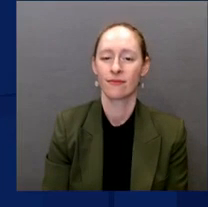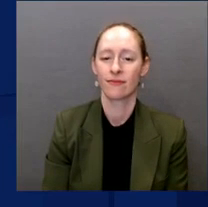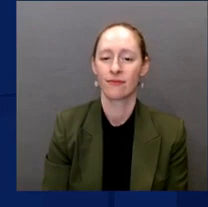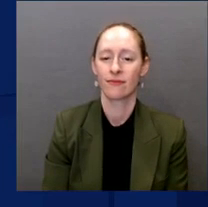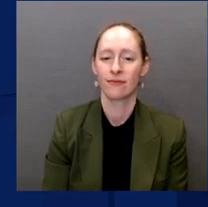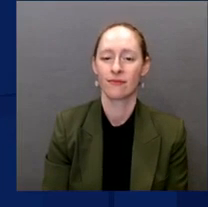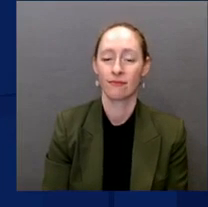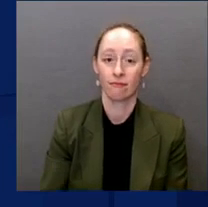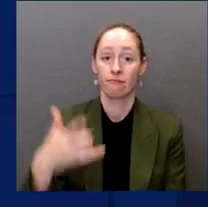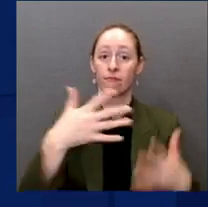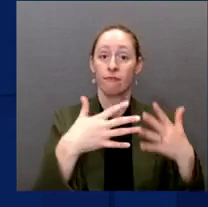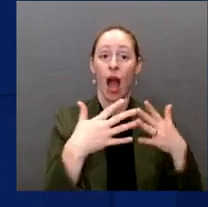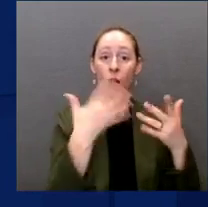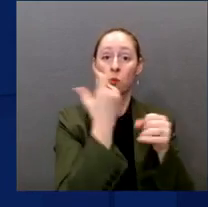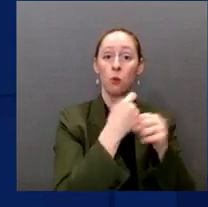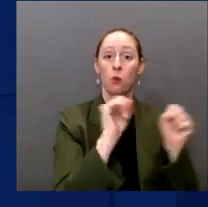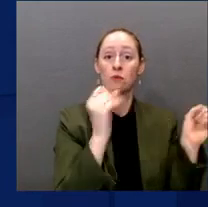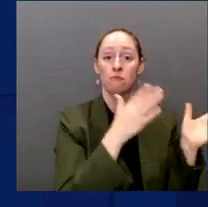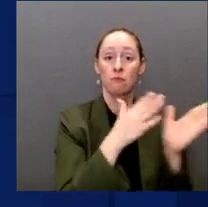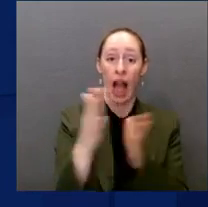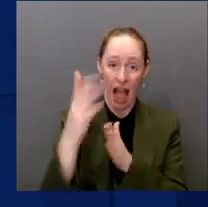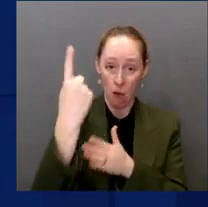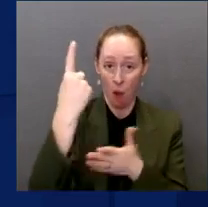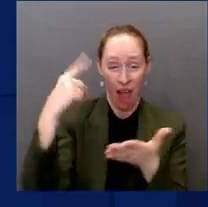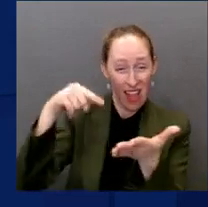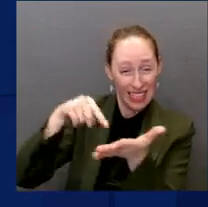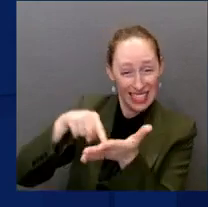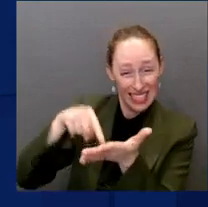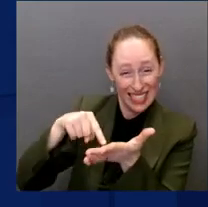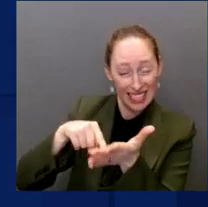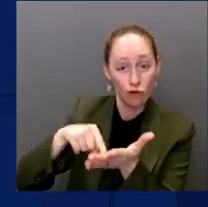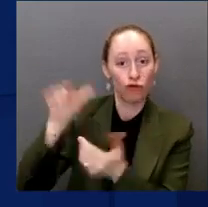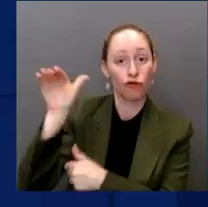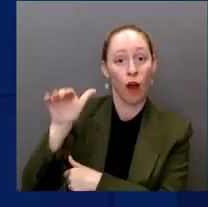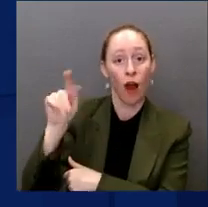child tax credit. Where is she?